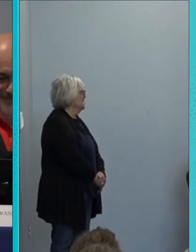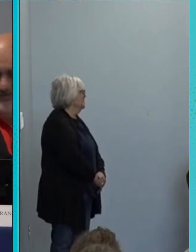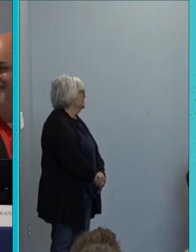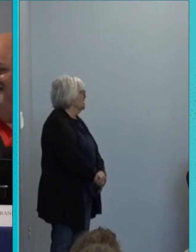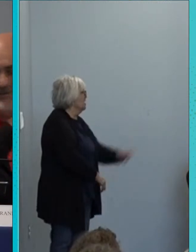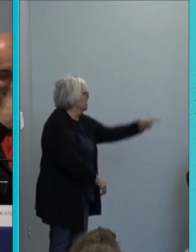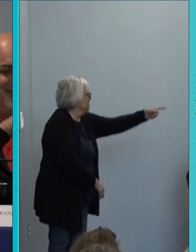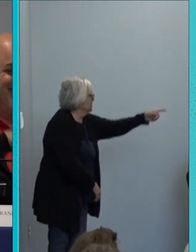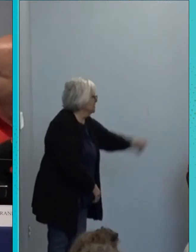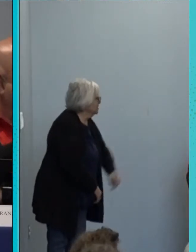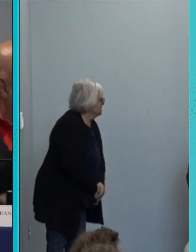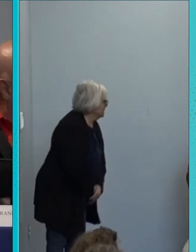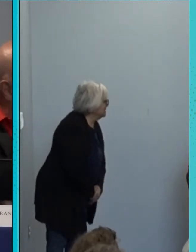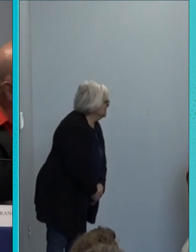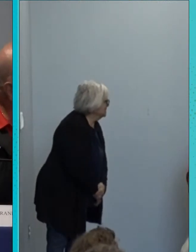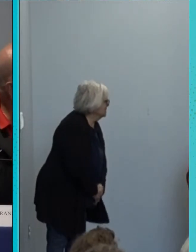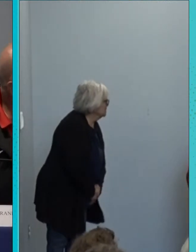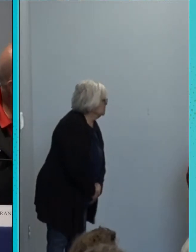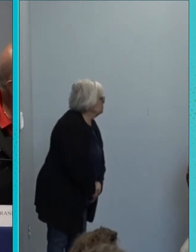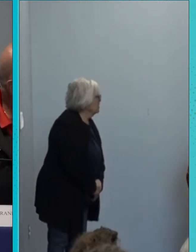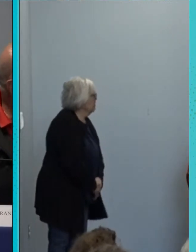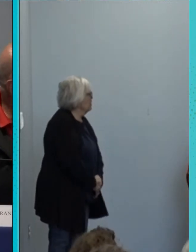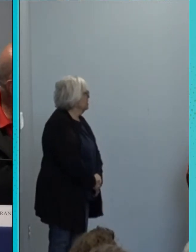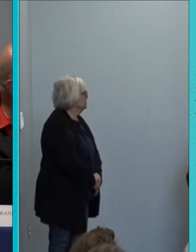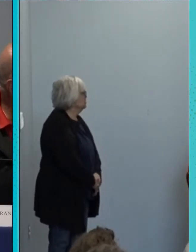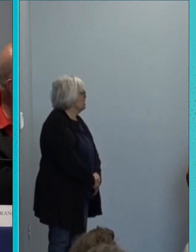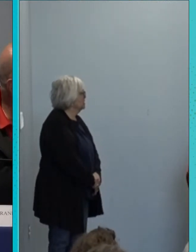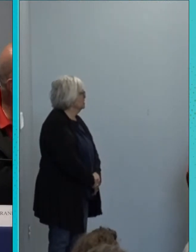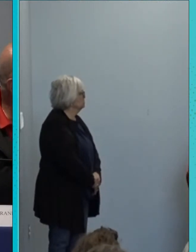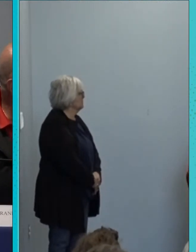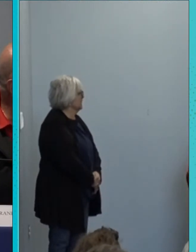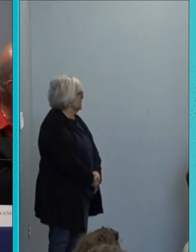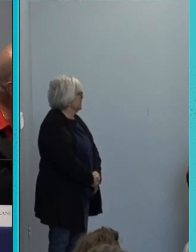control us. And Keith is add to that,